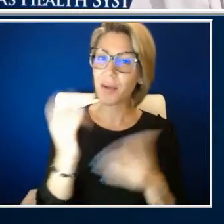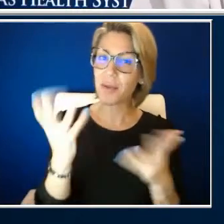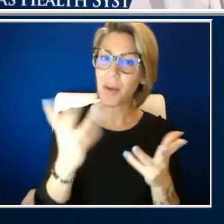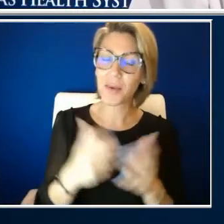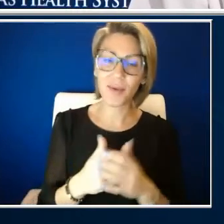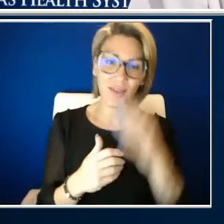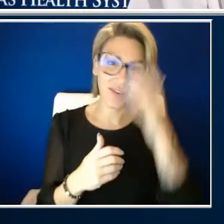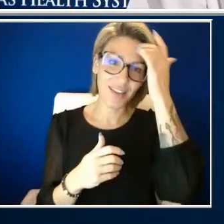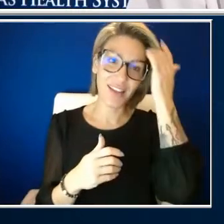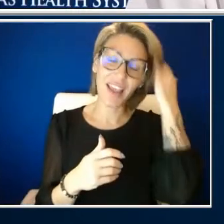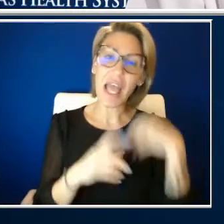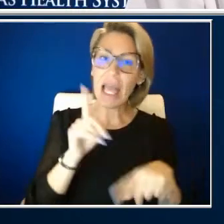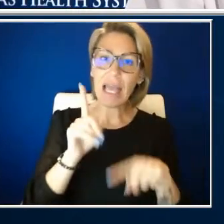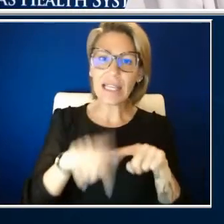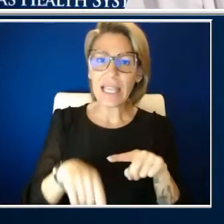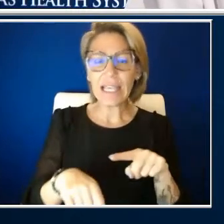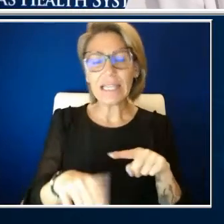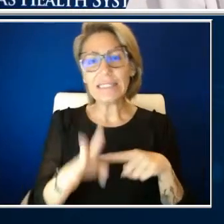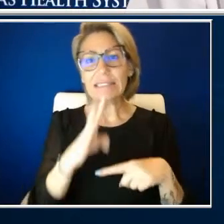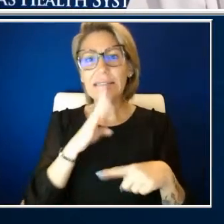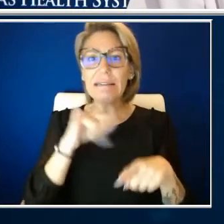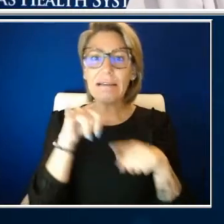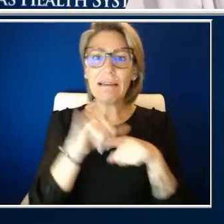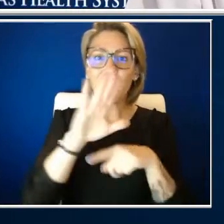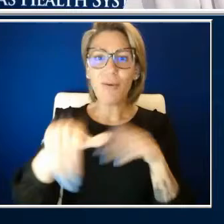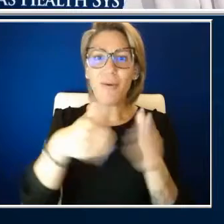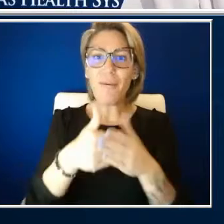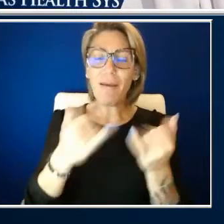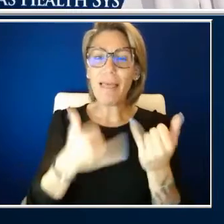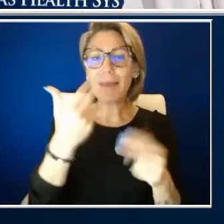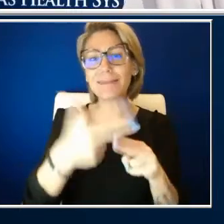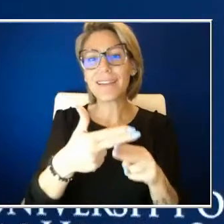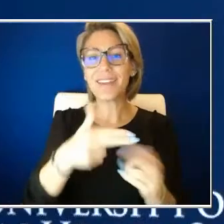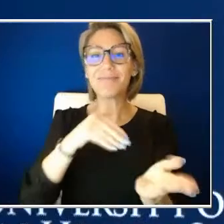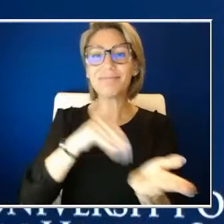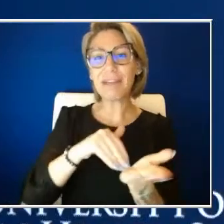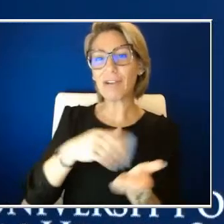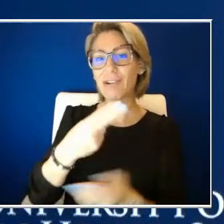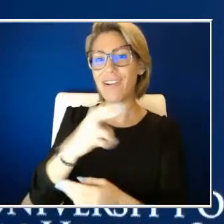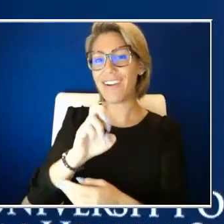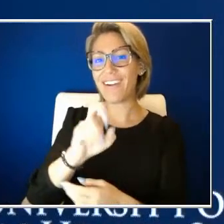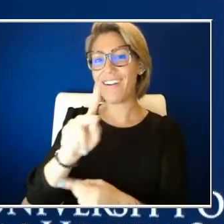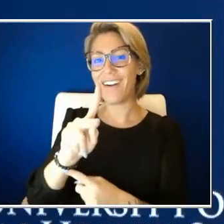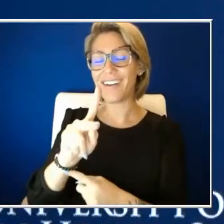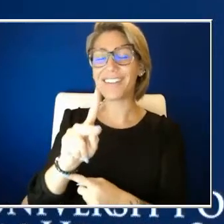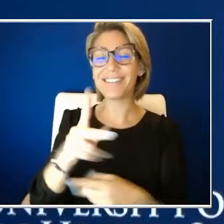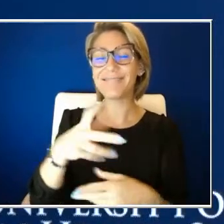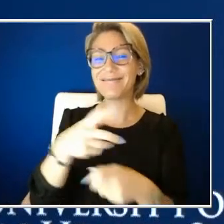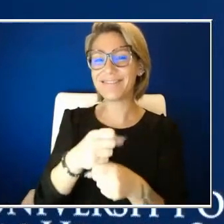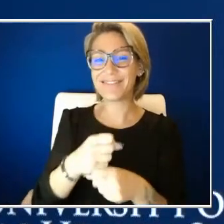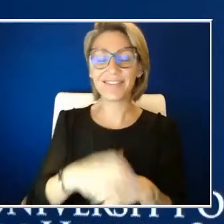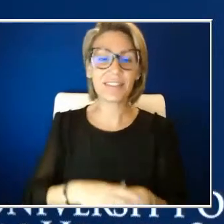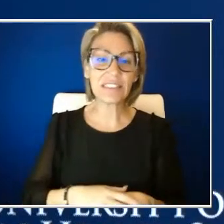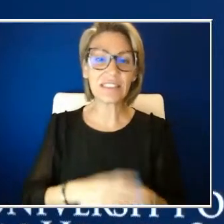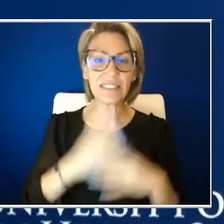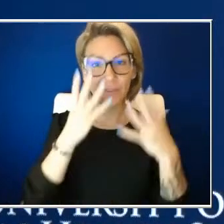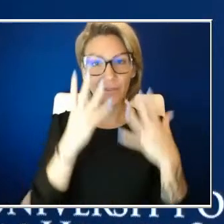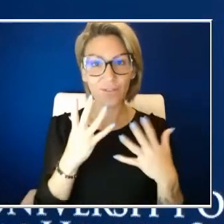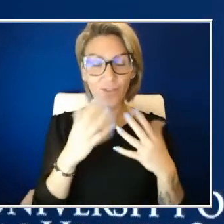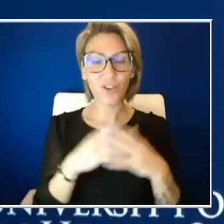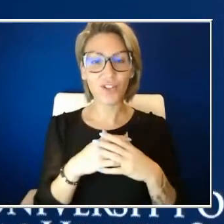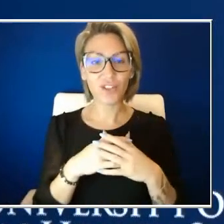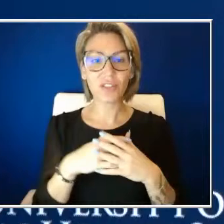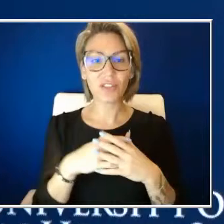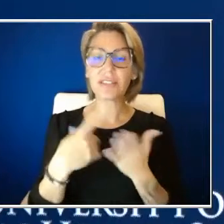Dana Hawkinson thing. That's just not going to work. That's all right. Doc Hawk. That's all right. You know, unfortunately, Steve, we talked about